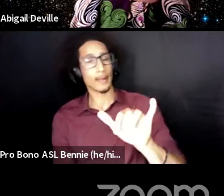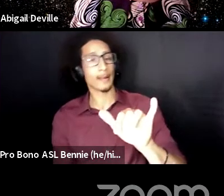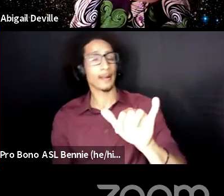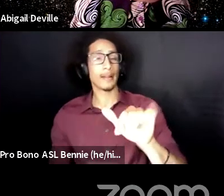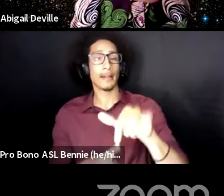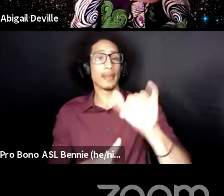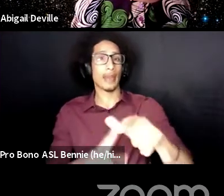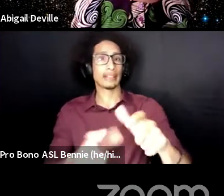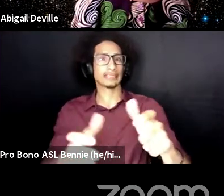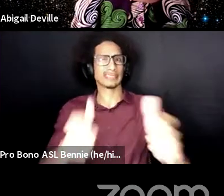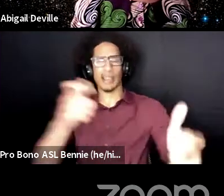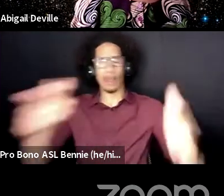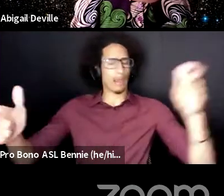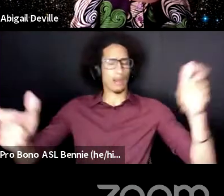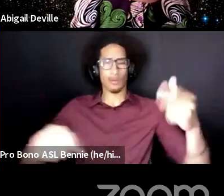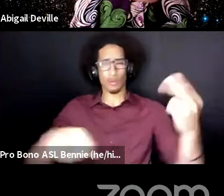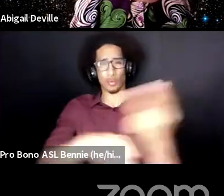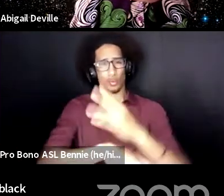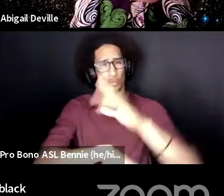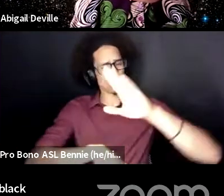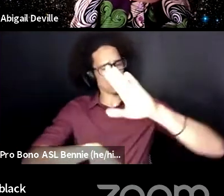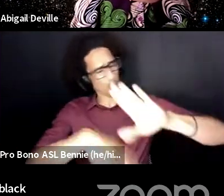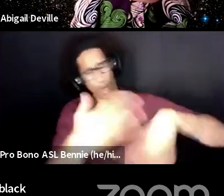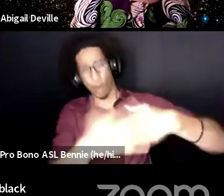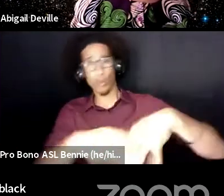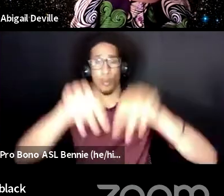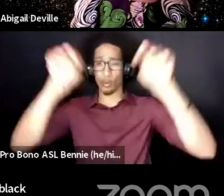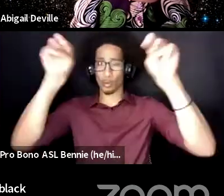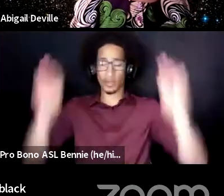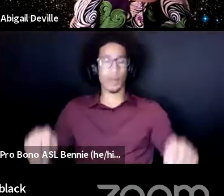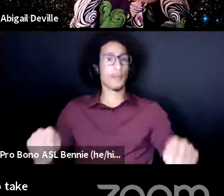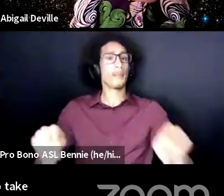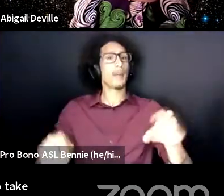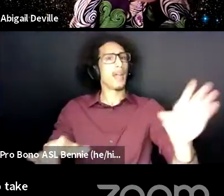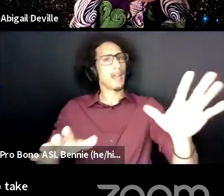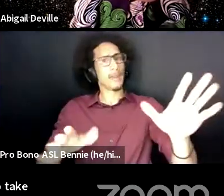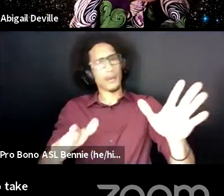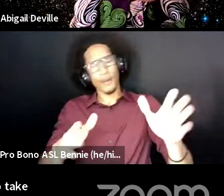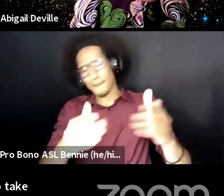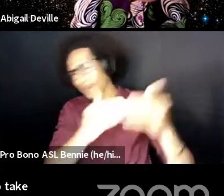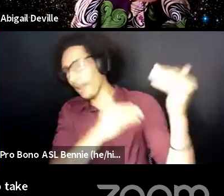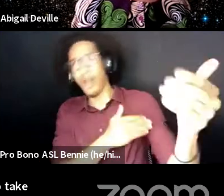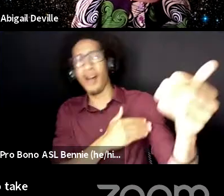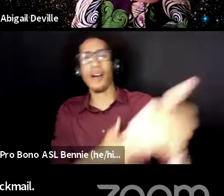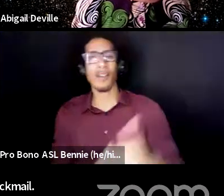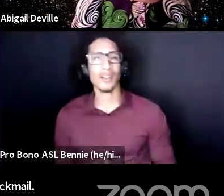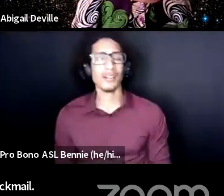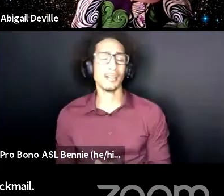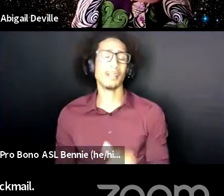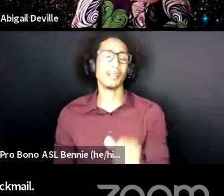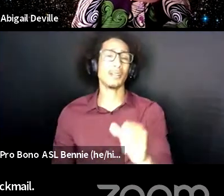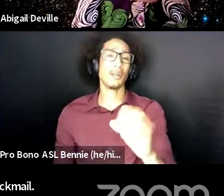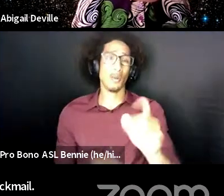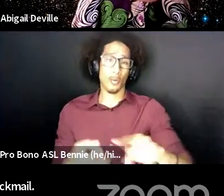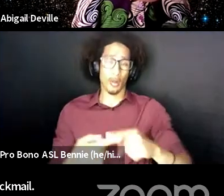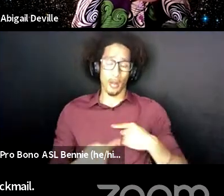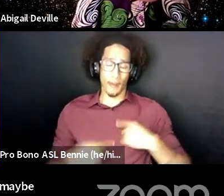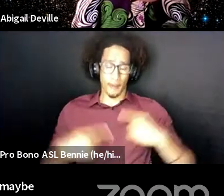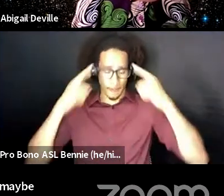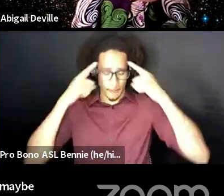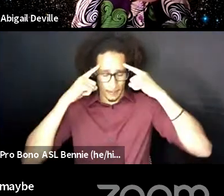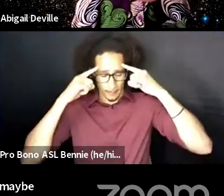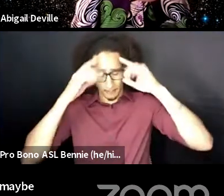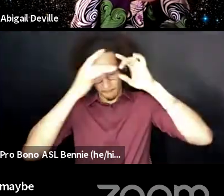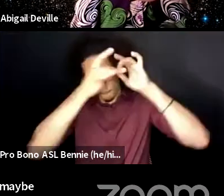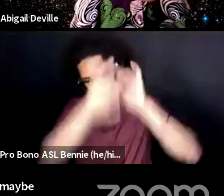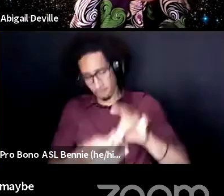is, and beyond. So, you know, when I'm thinking of scale, I'm thinking of exactly all, as Isolde said